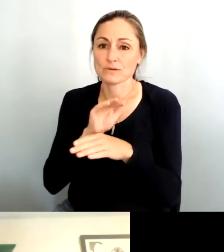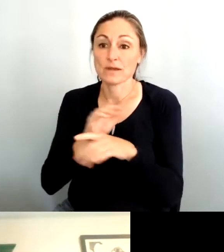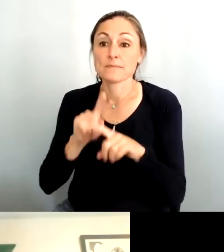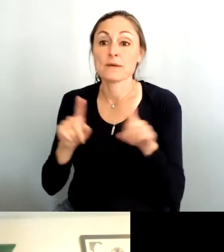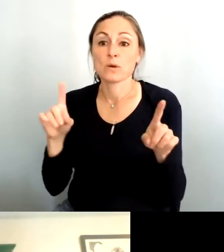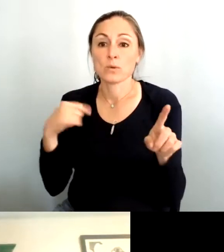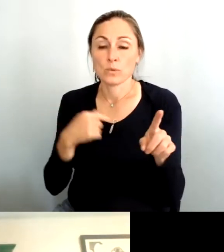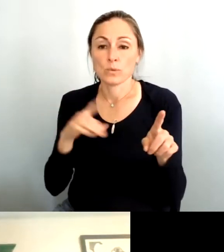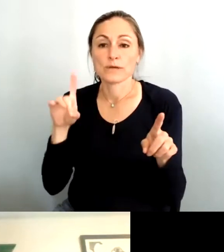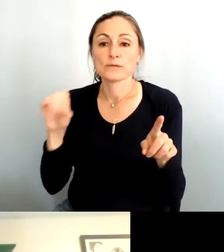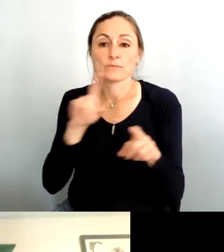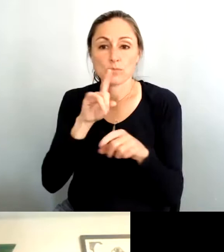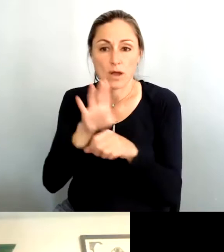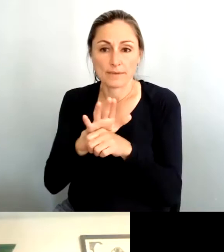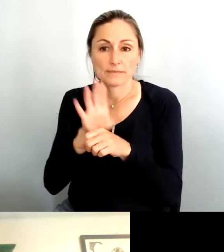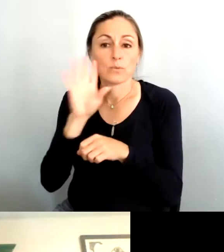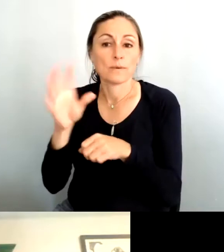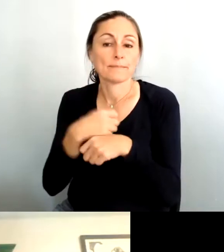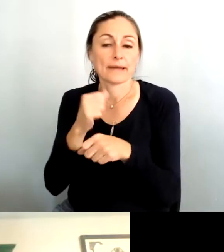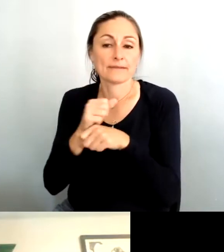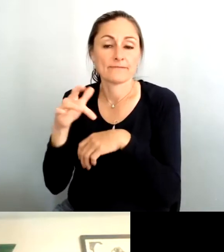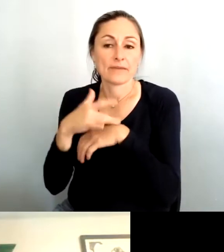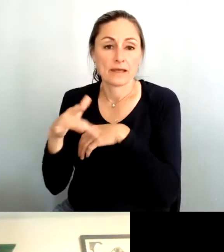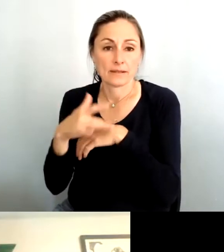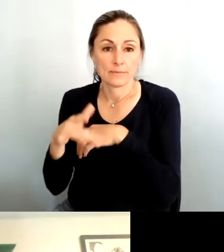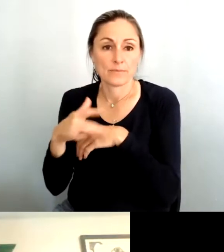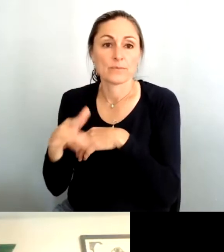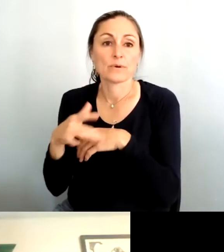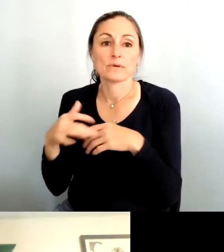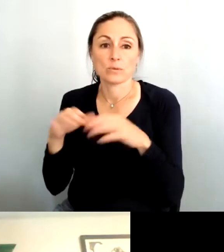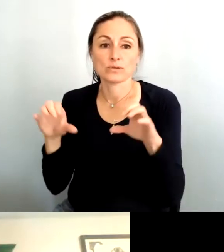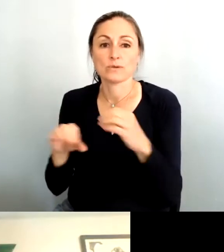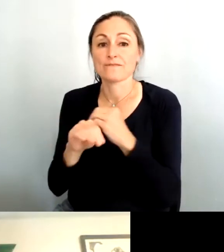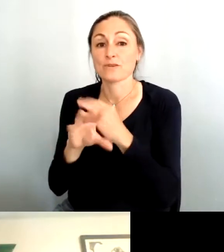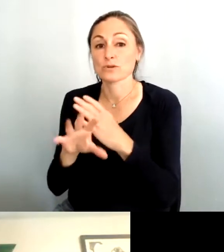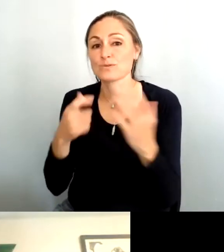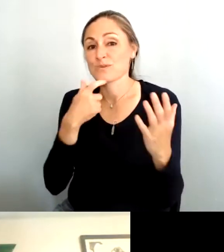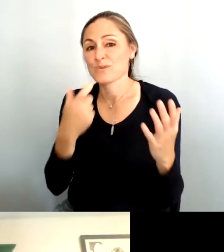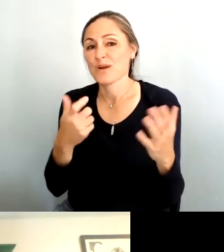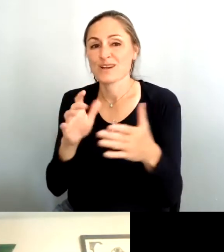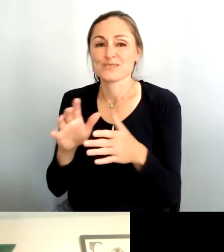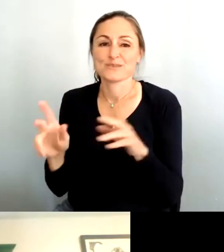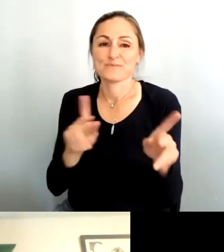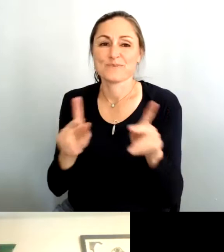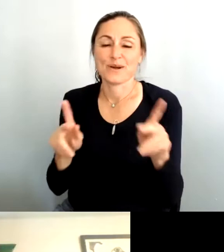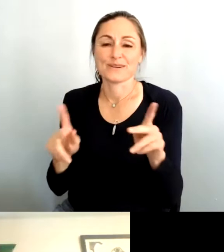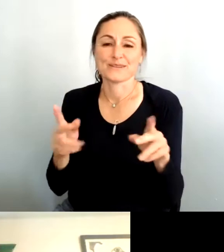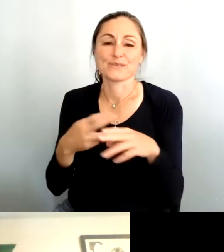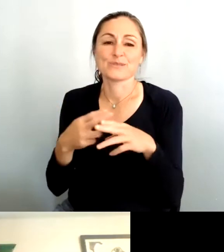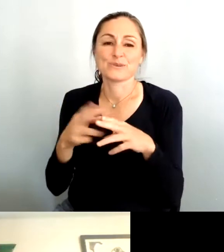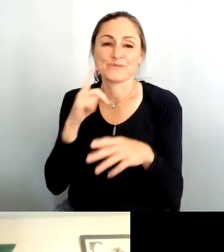promise that we are going to make it available, and we are going to do a virtual watch party of it very soon for